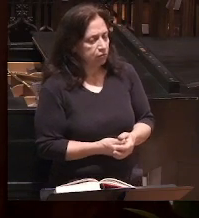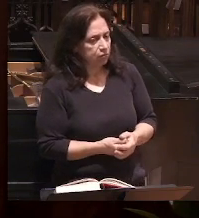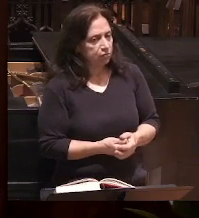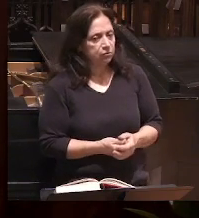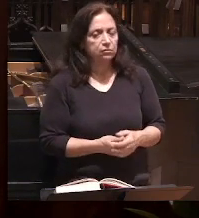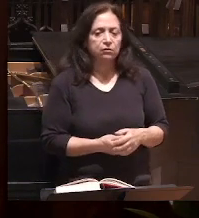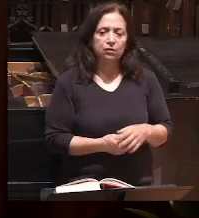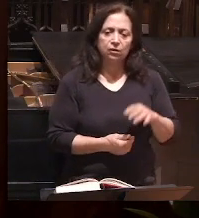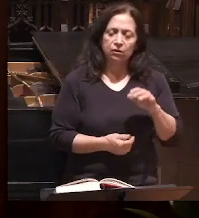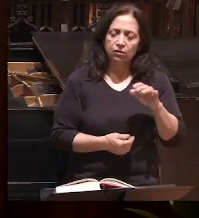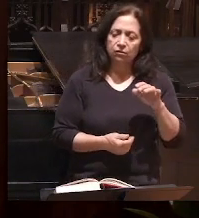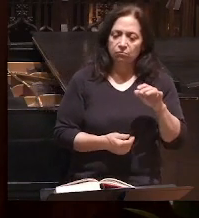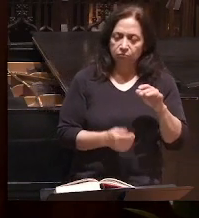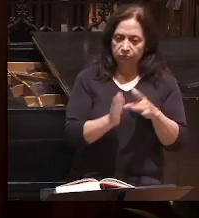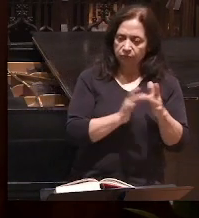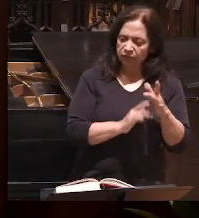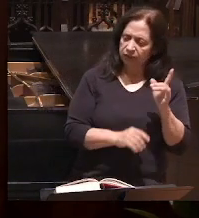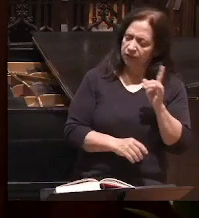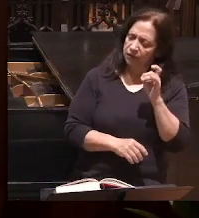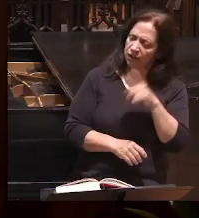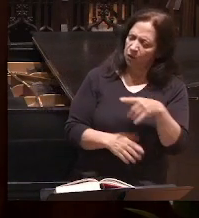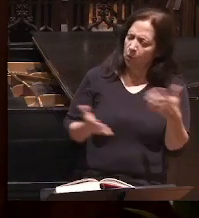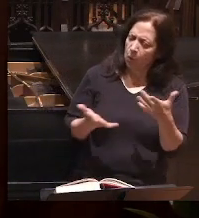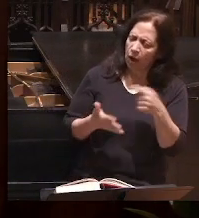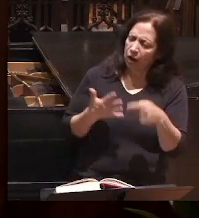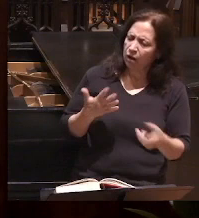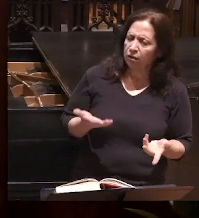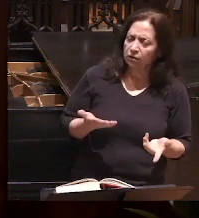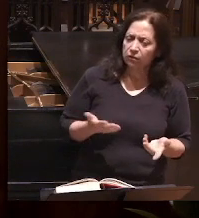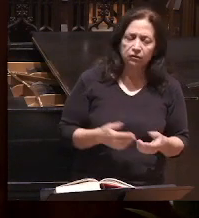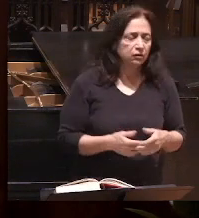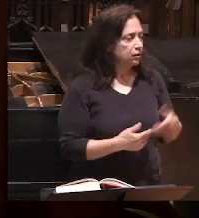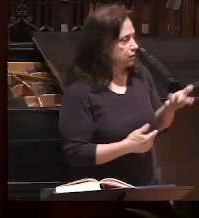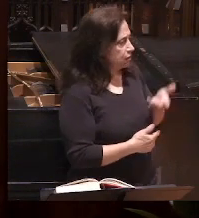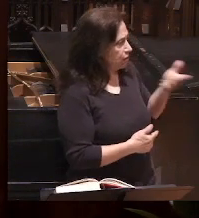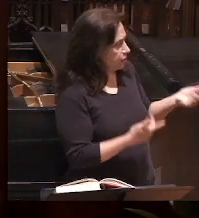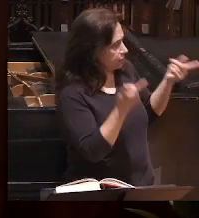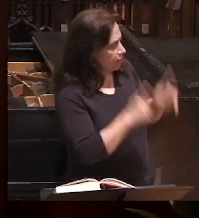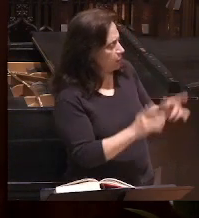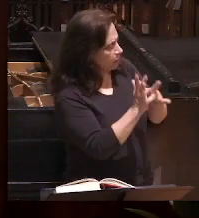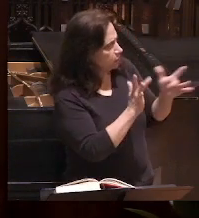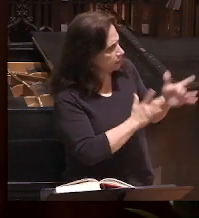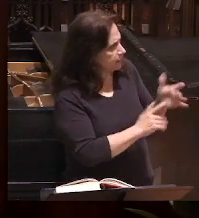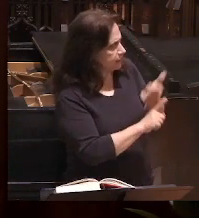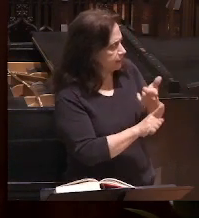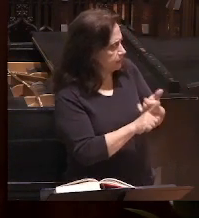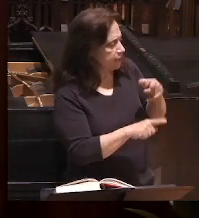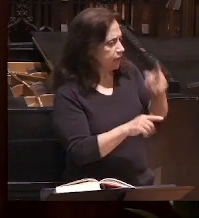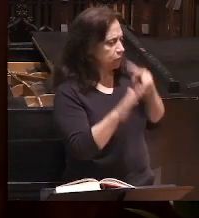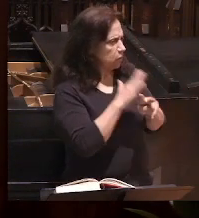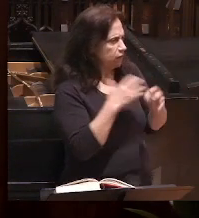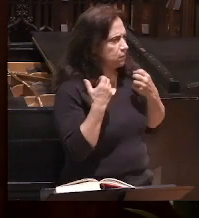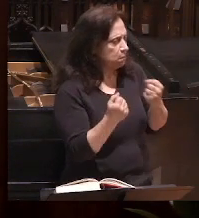He asked them, "What things?" They replied, "The things about Jesus of Nazareth, who was a prophet, mighty